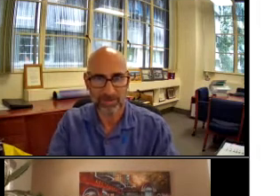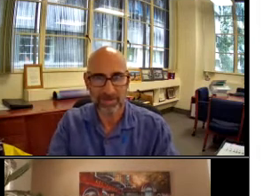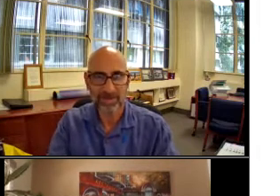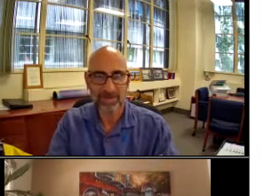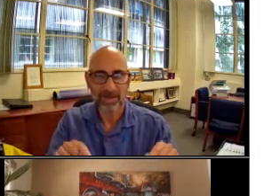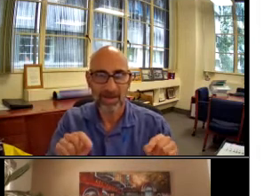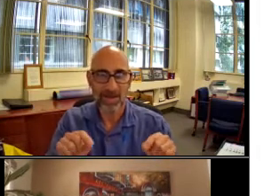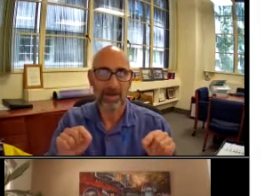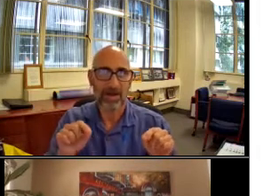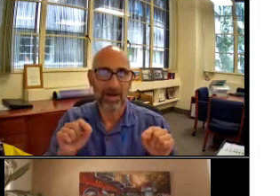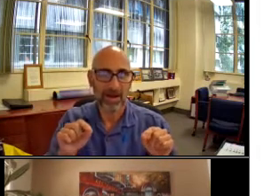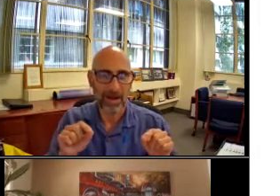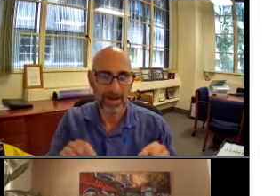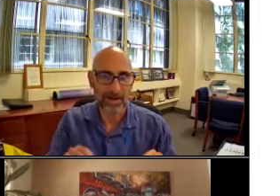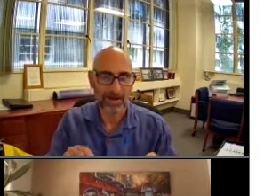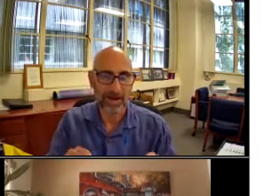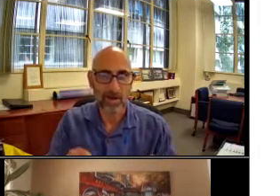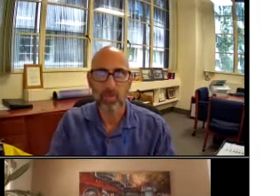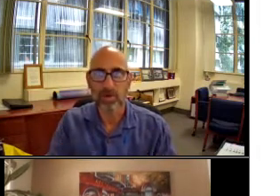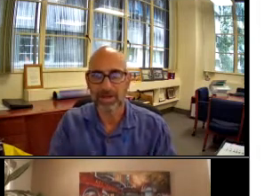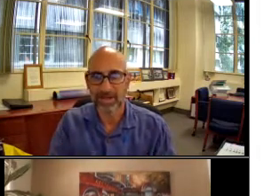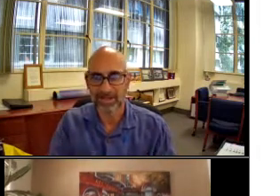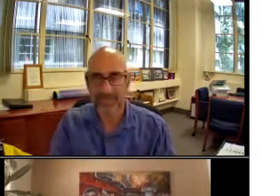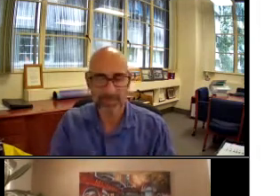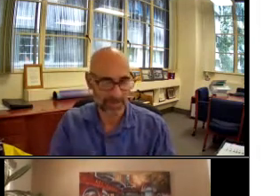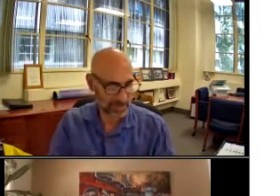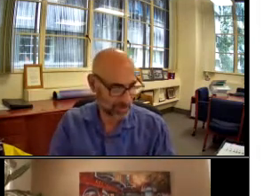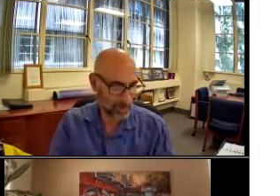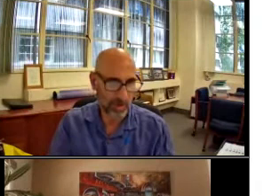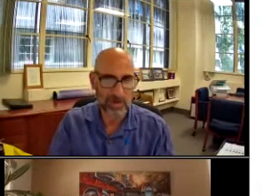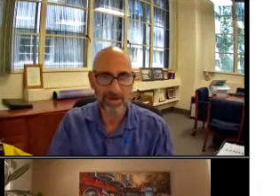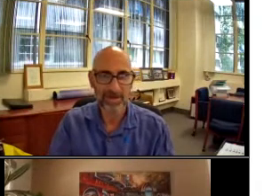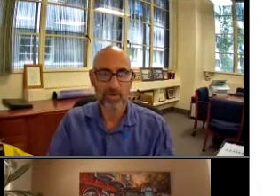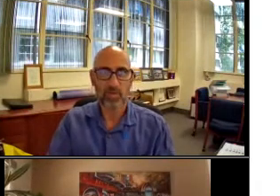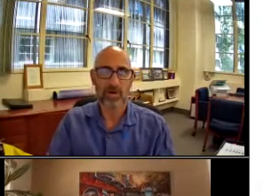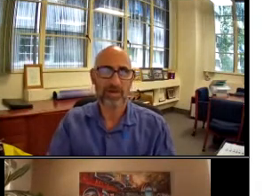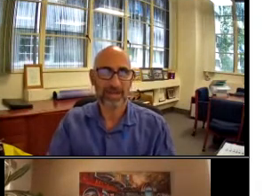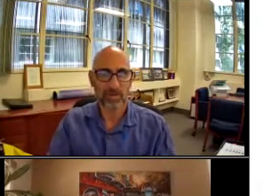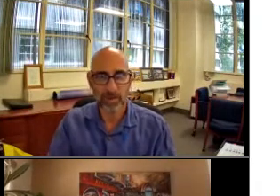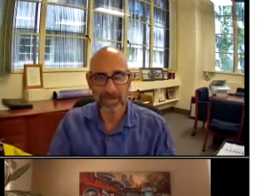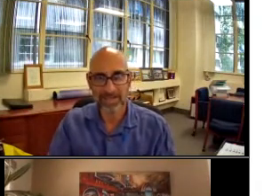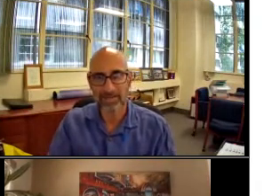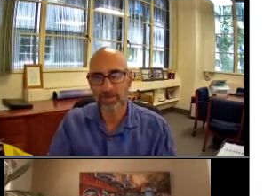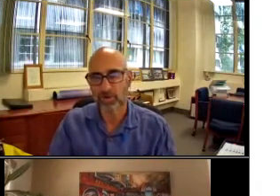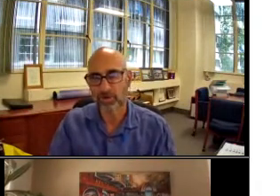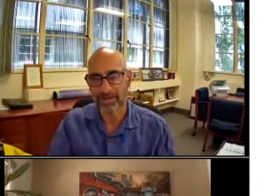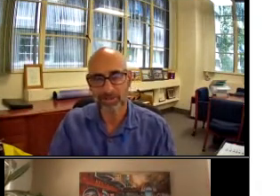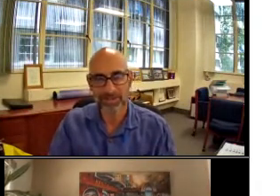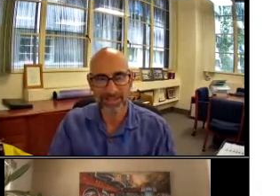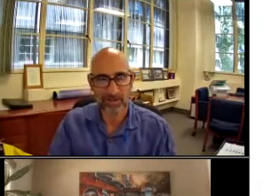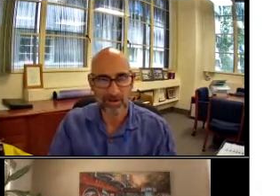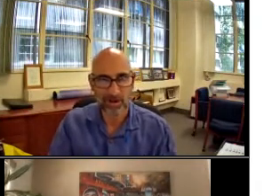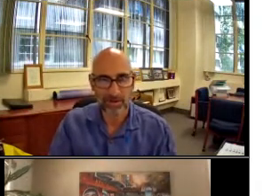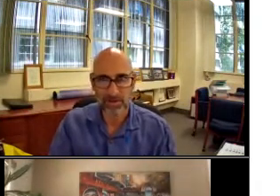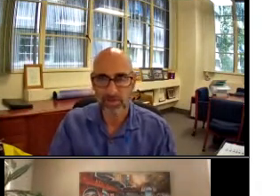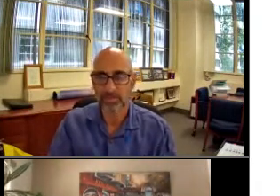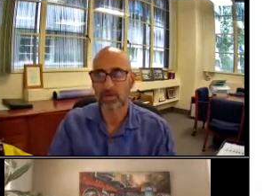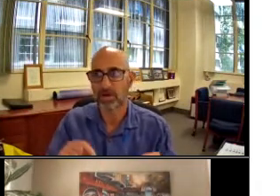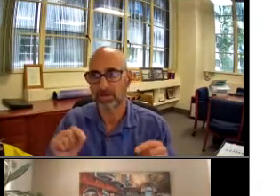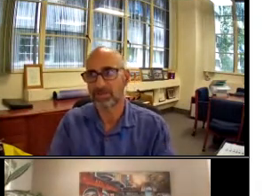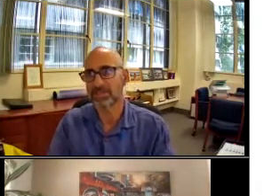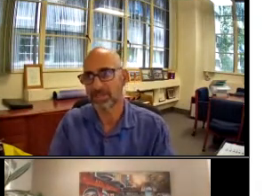these PowerPoints. I hope we're not taking a position where we as state bureaucrats are sitting in